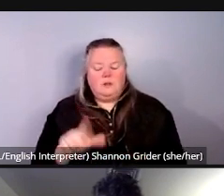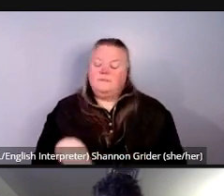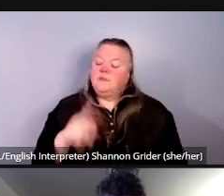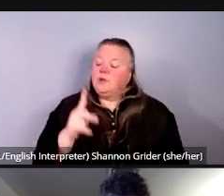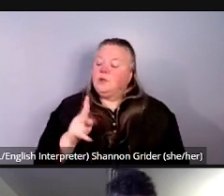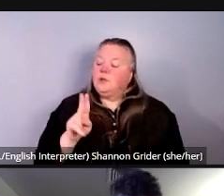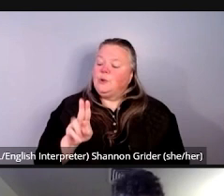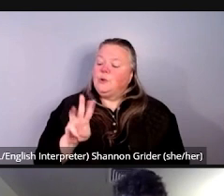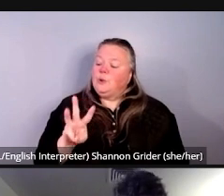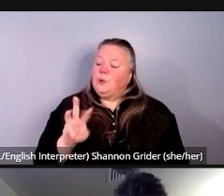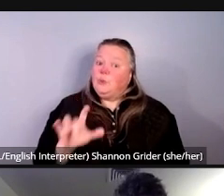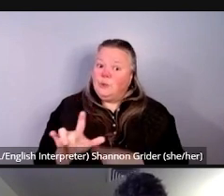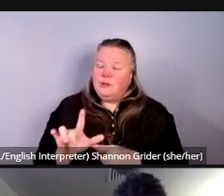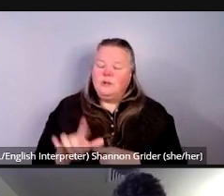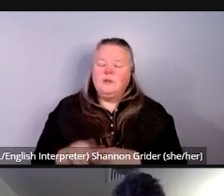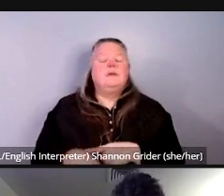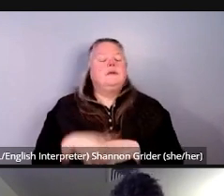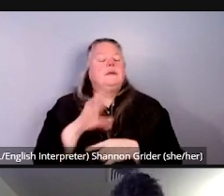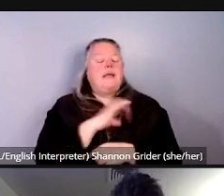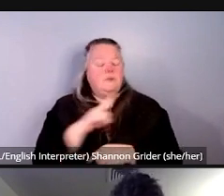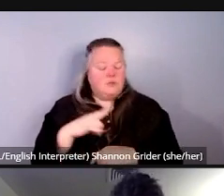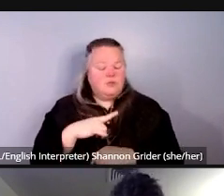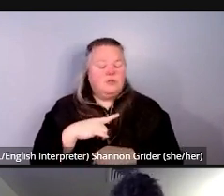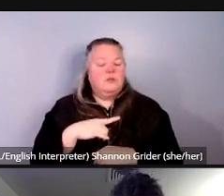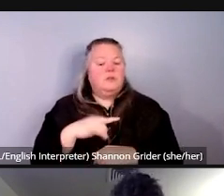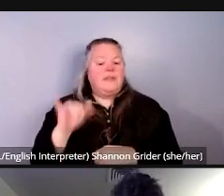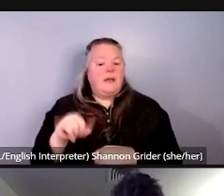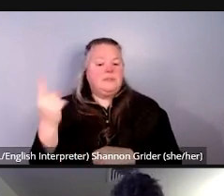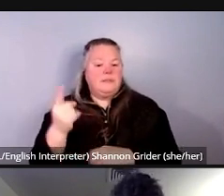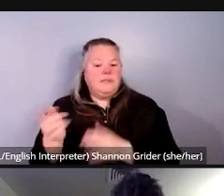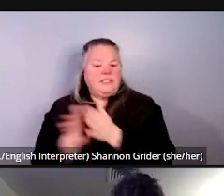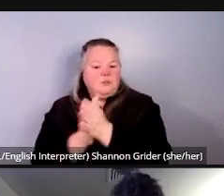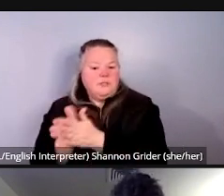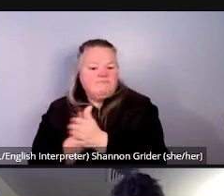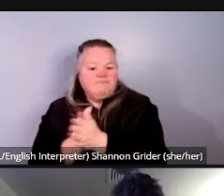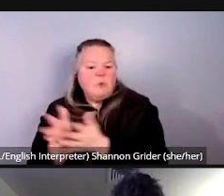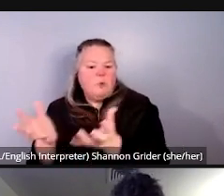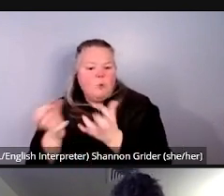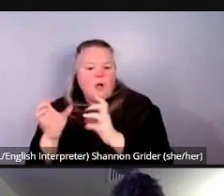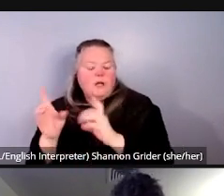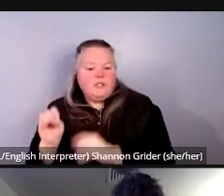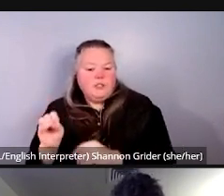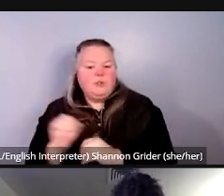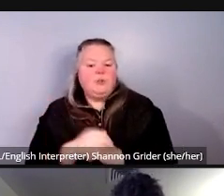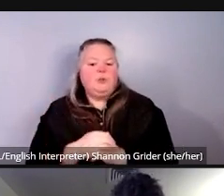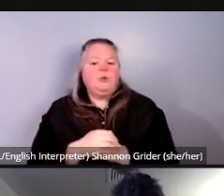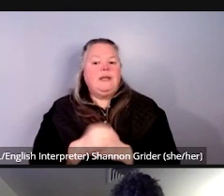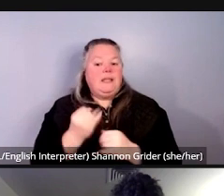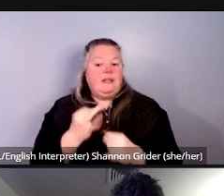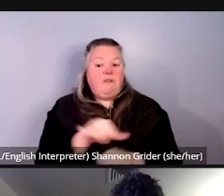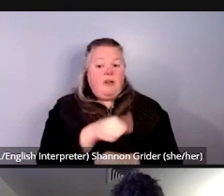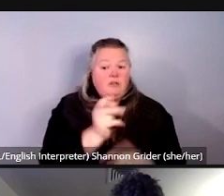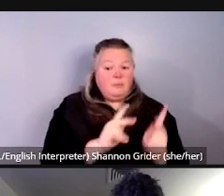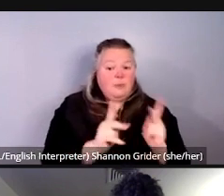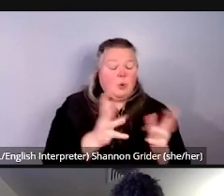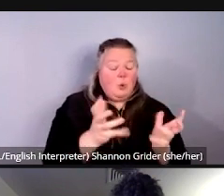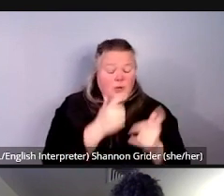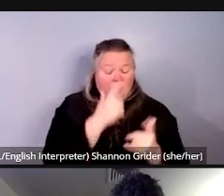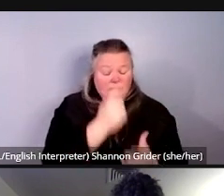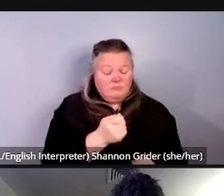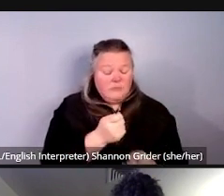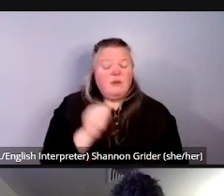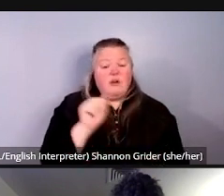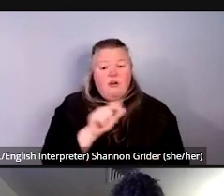that this was something that she was very interested in, and if there were others that were interested, to let her